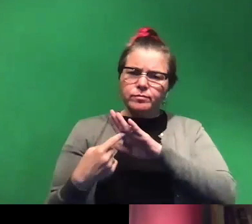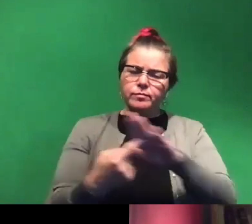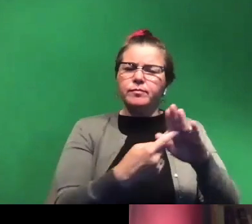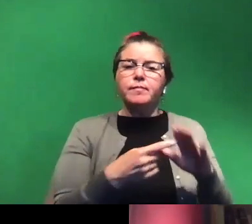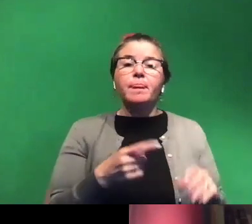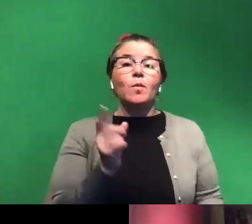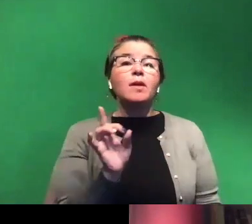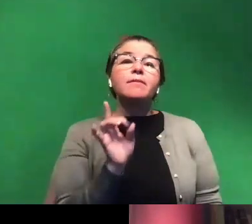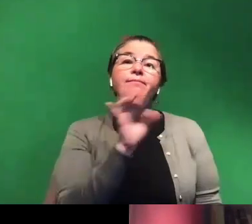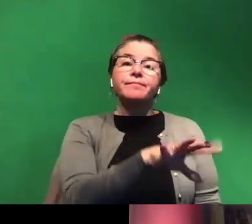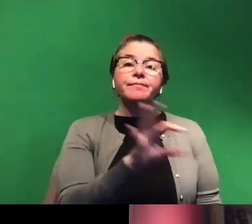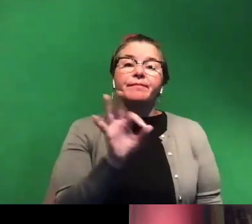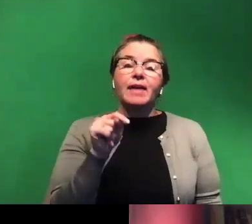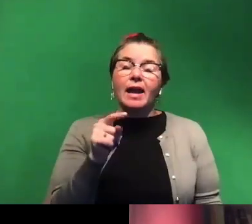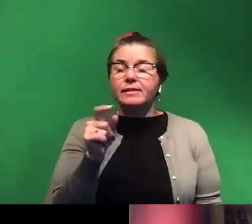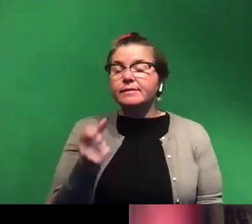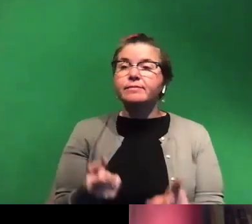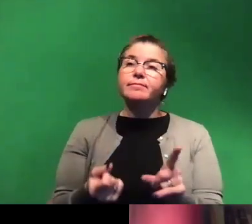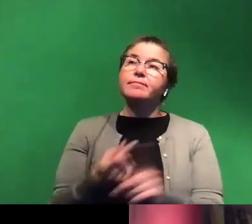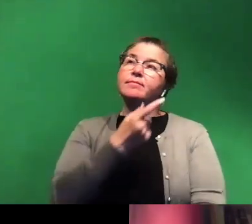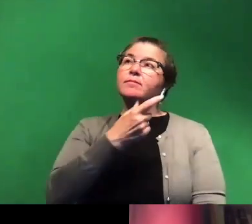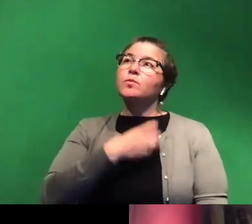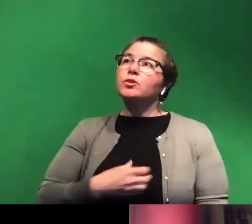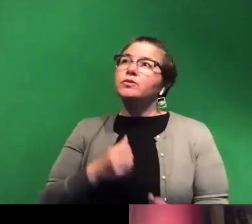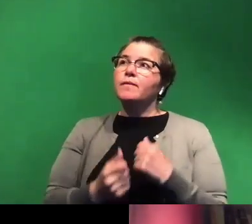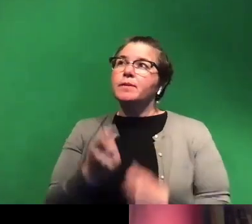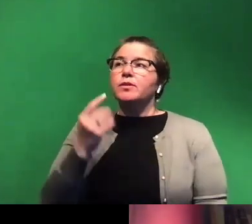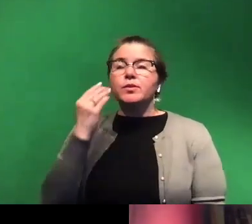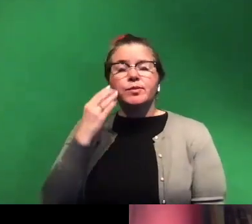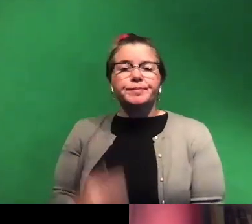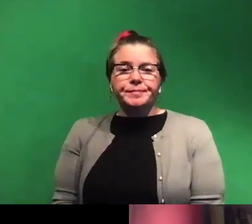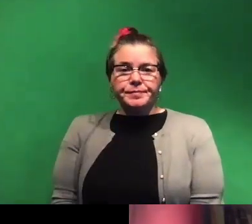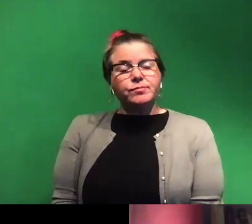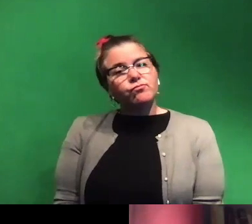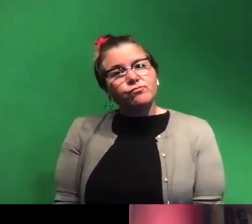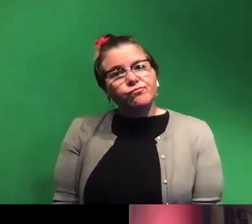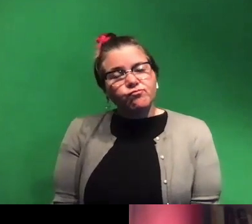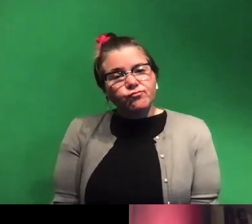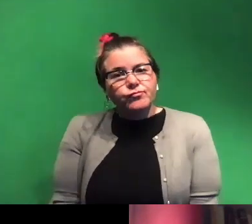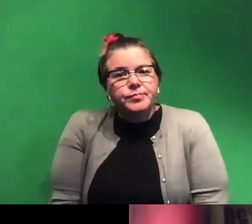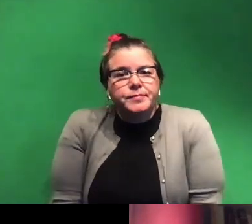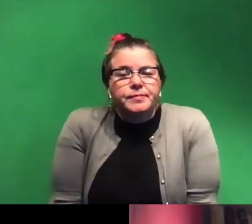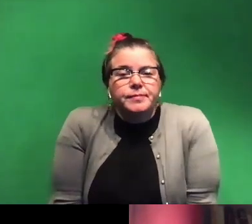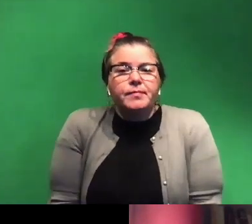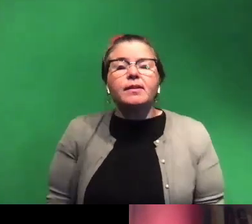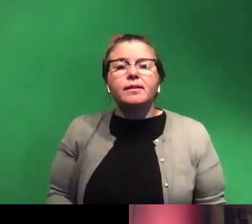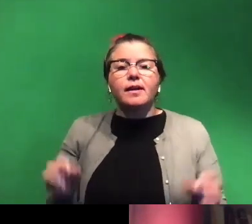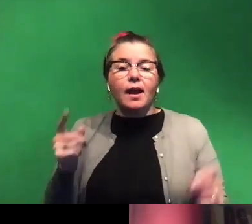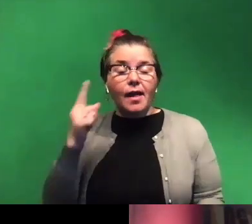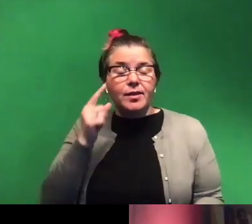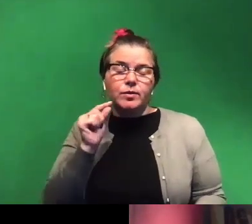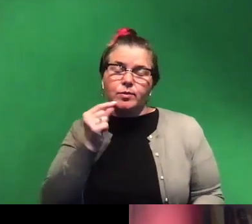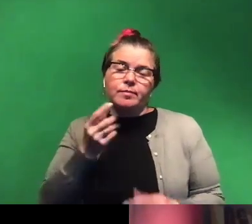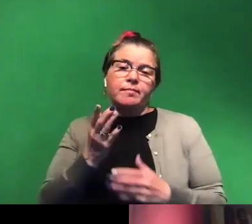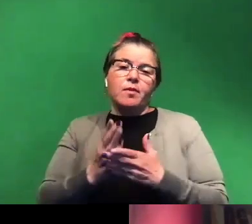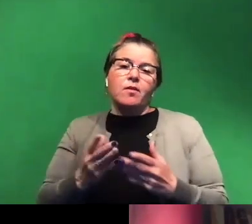fact in general that I wish that everybody knew, I think it's really cool. So this was part of